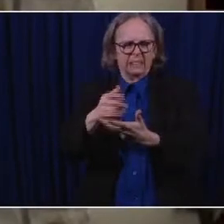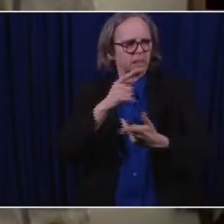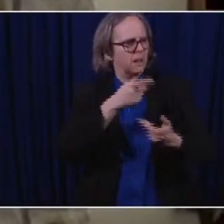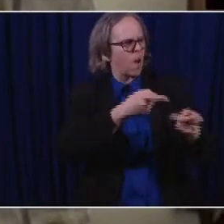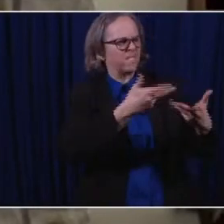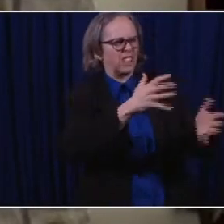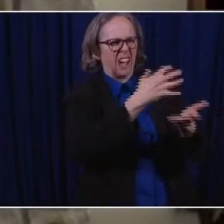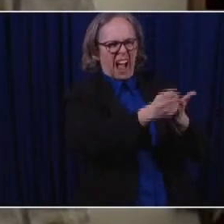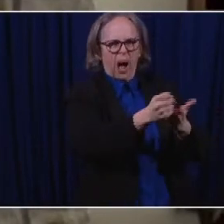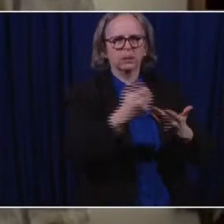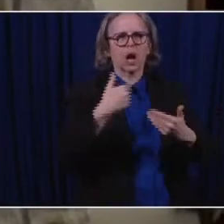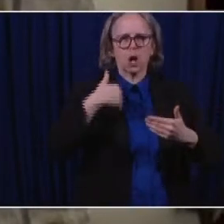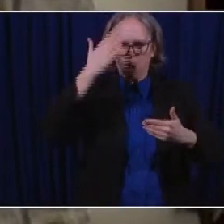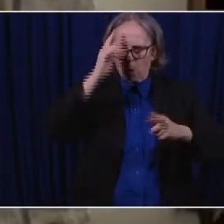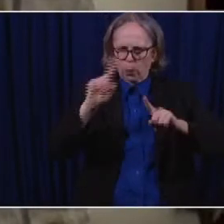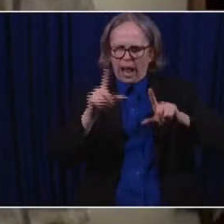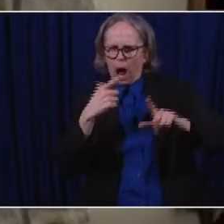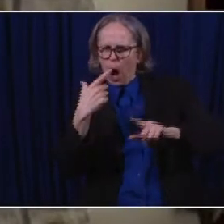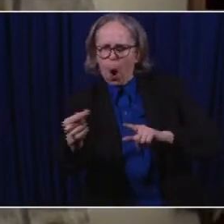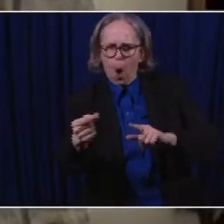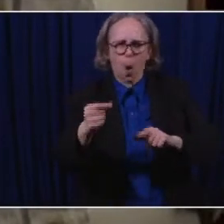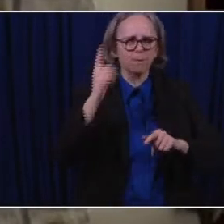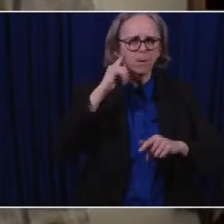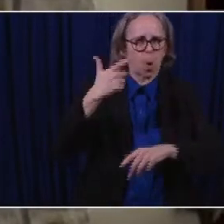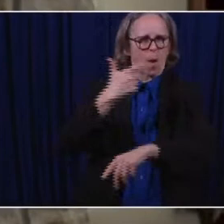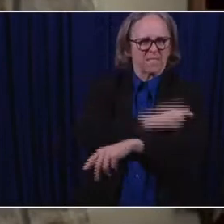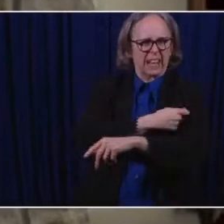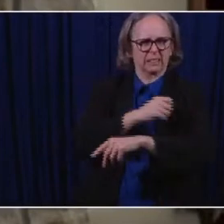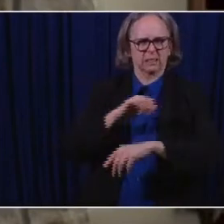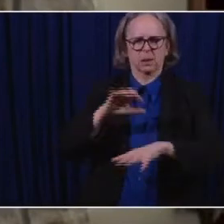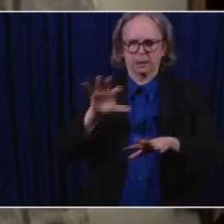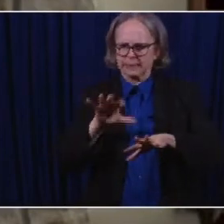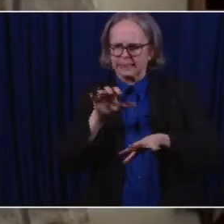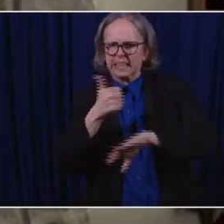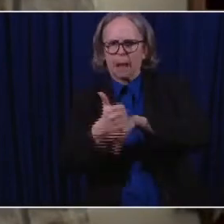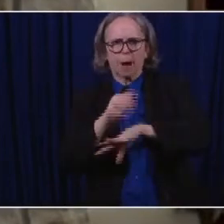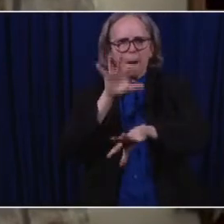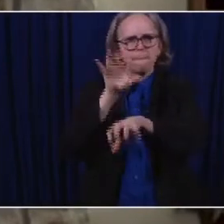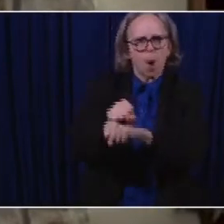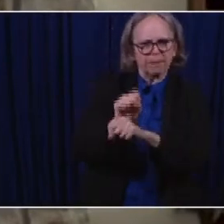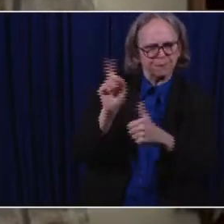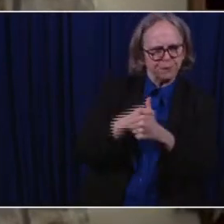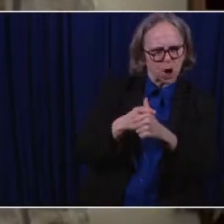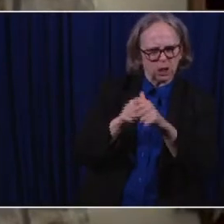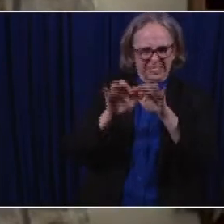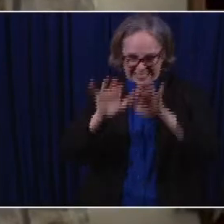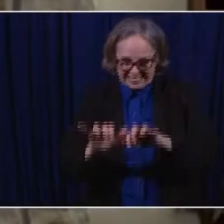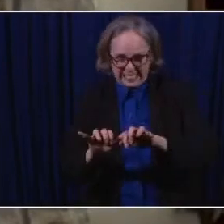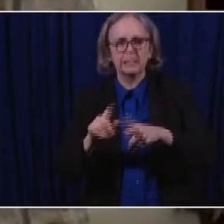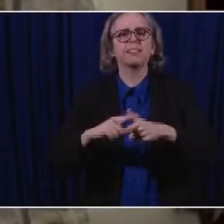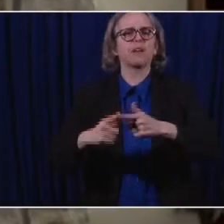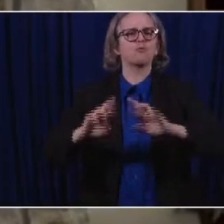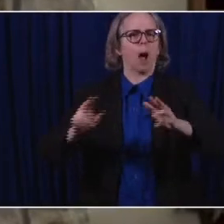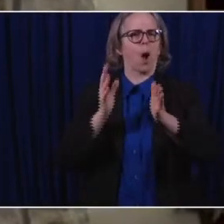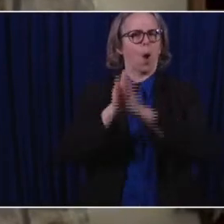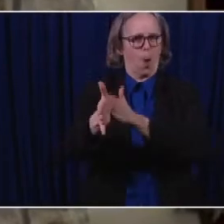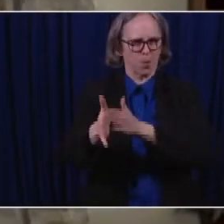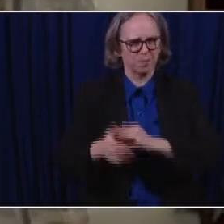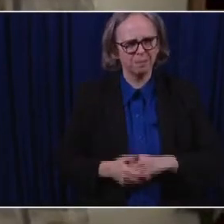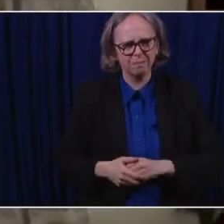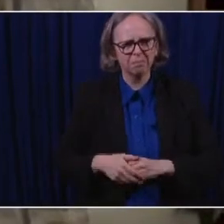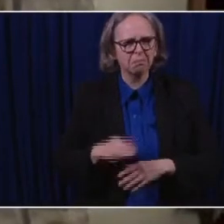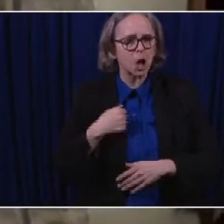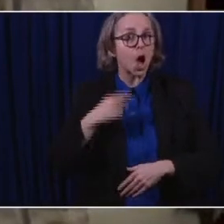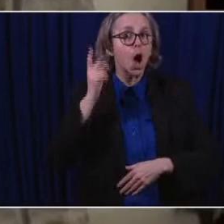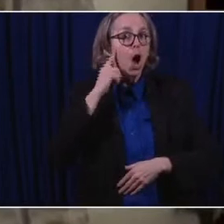then directly make an appointment right there. My understanding with the hospitals, it may be a jump that the hospitals